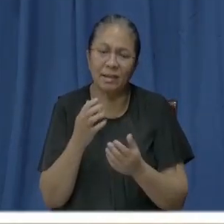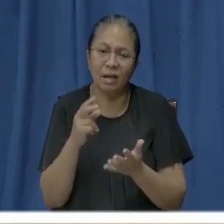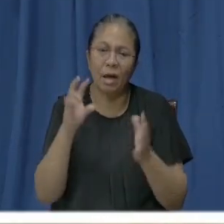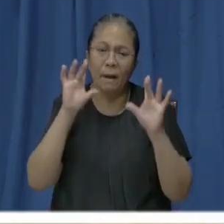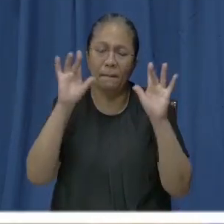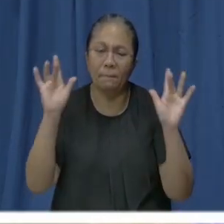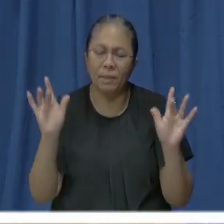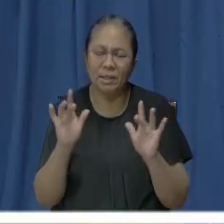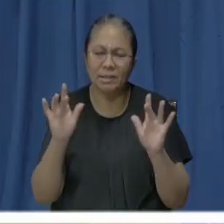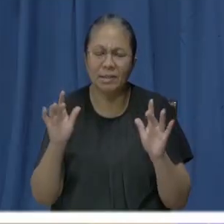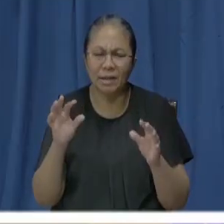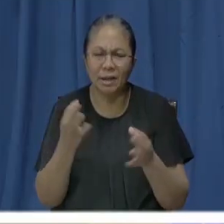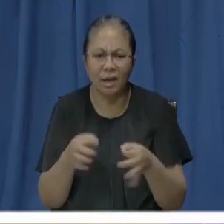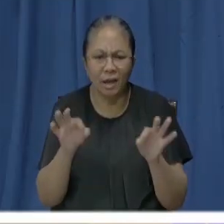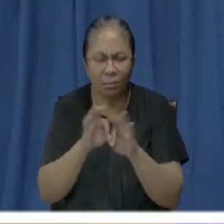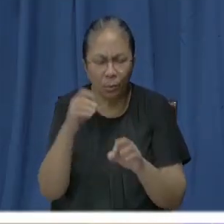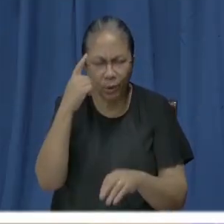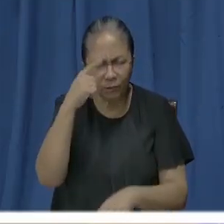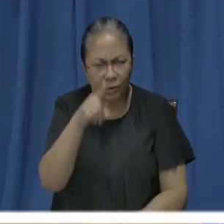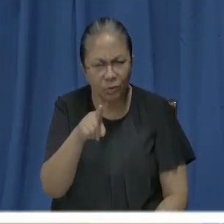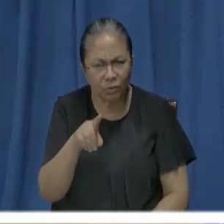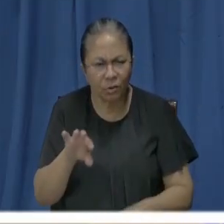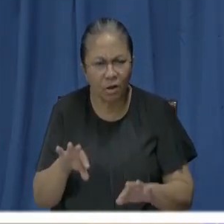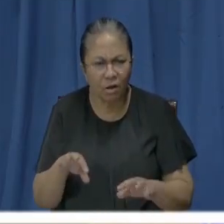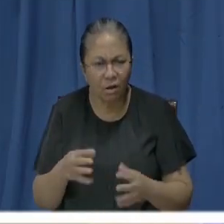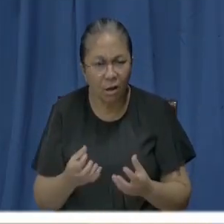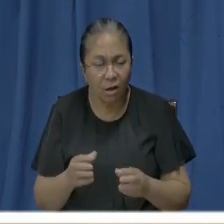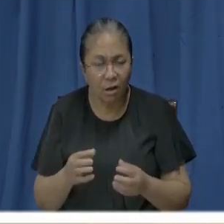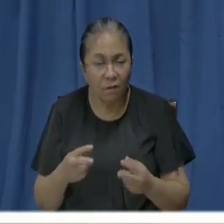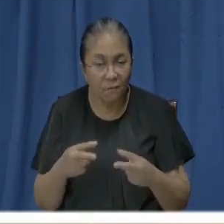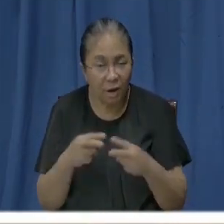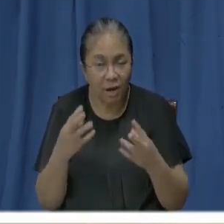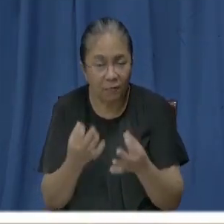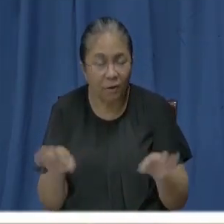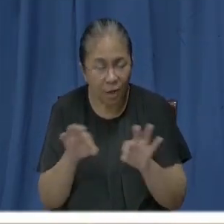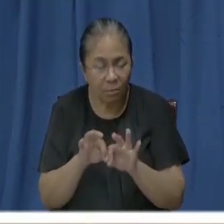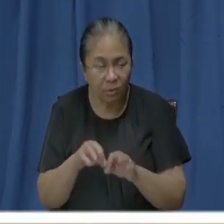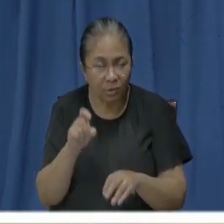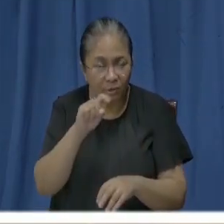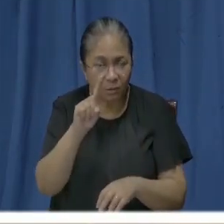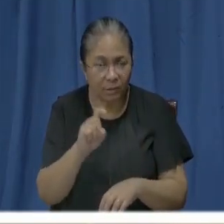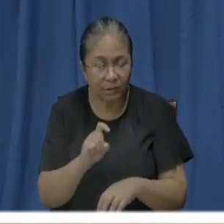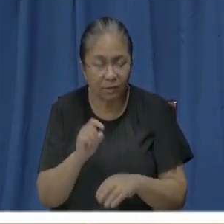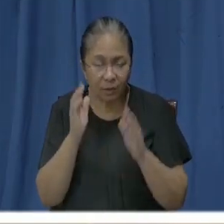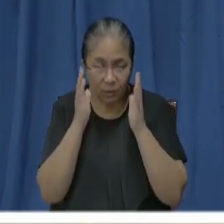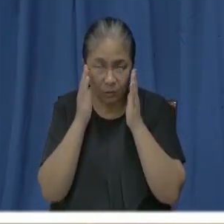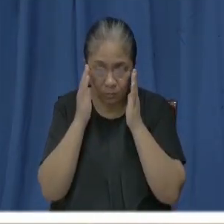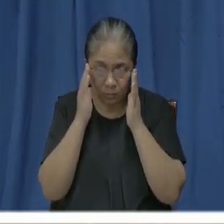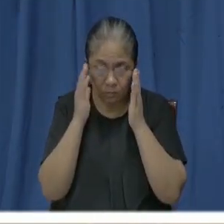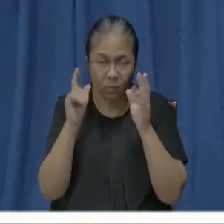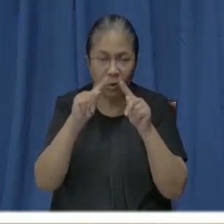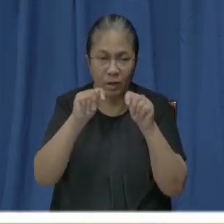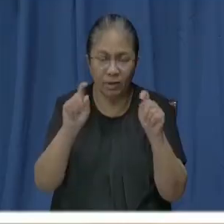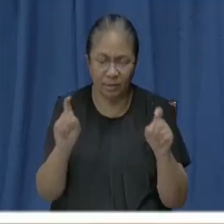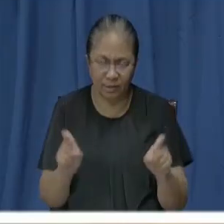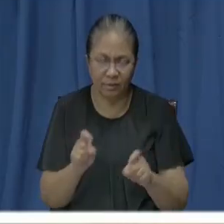you? How important is it for you? Let's put you to the test. In the house of Matthew, when he was